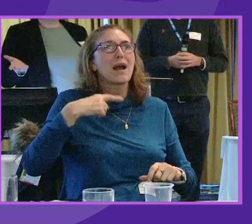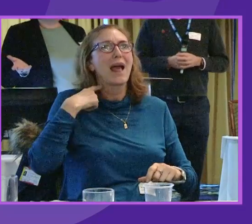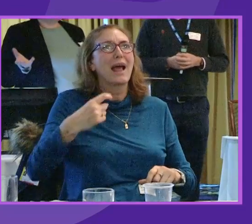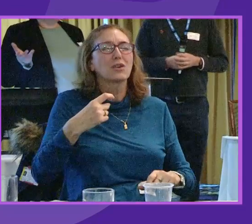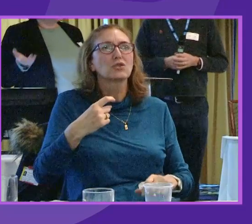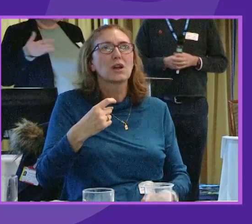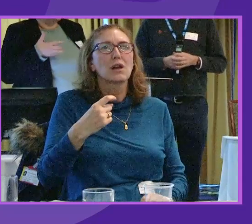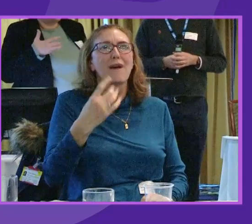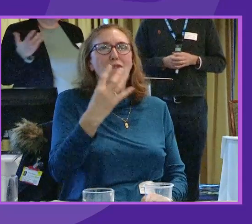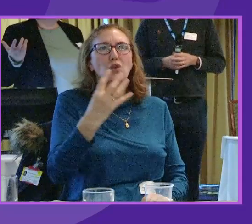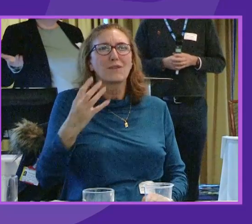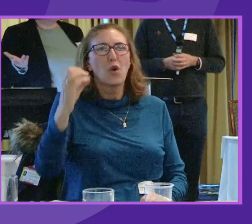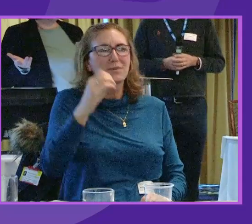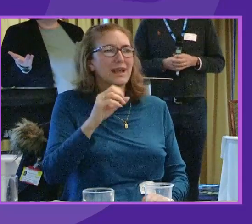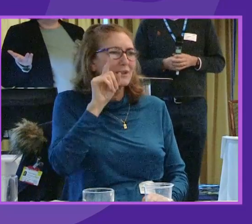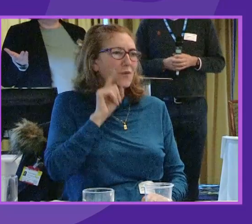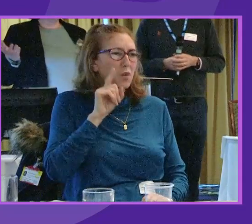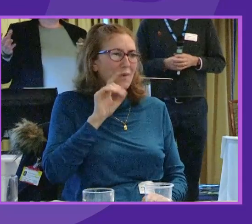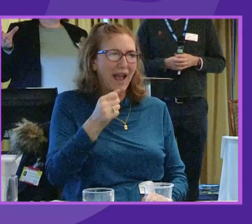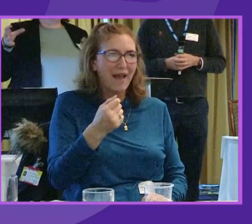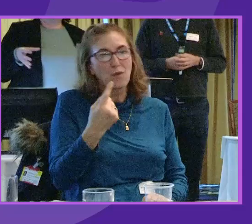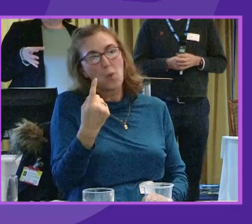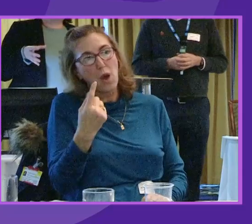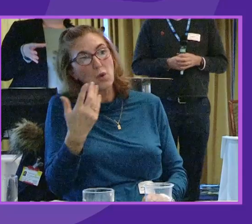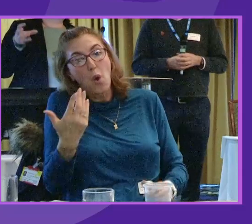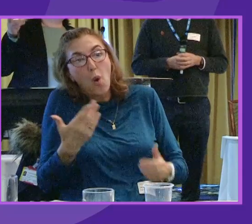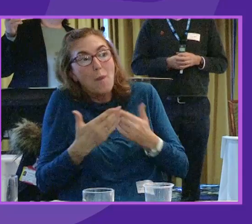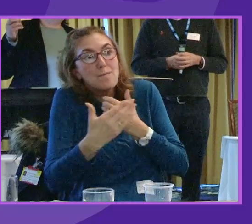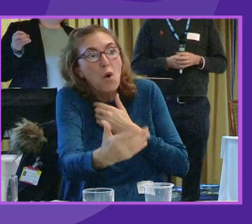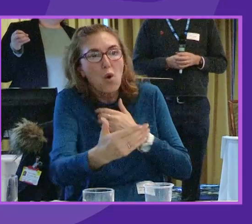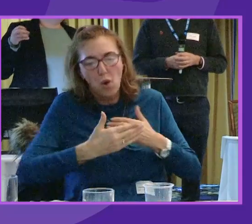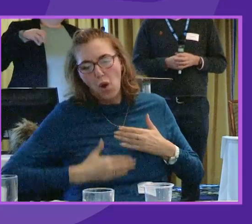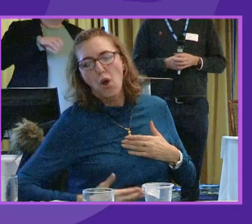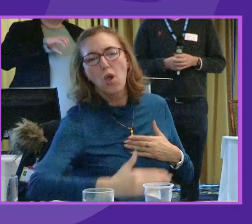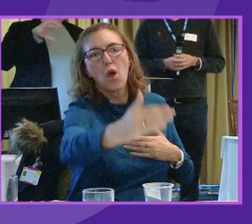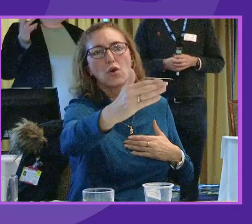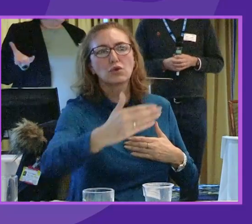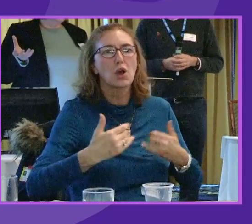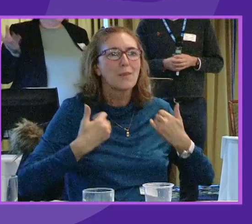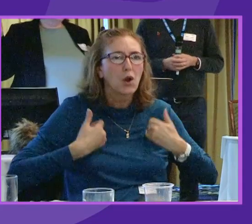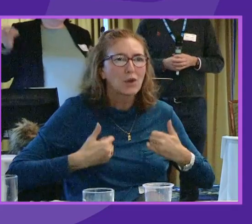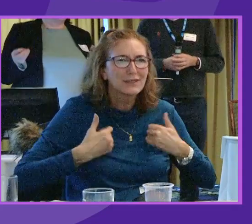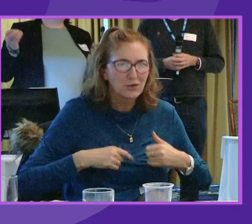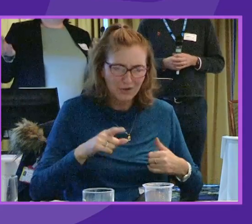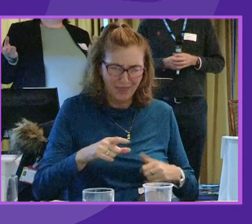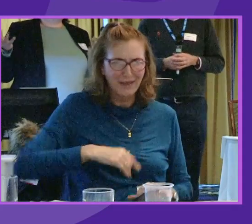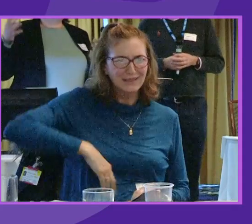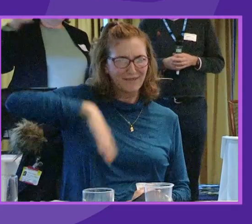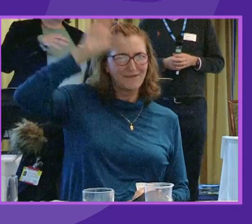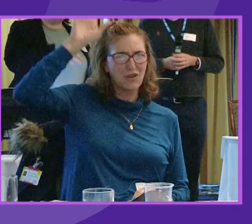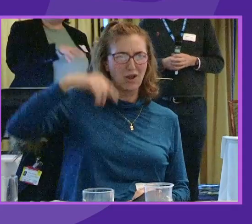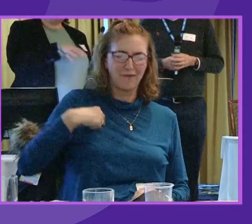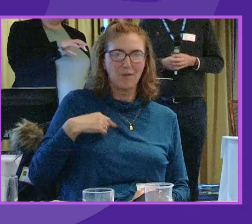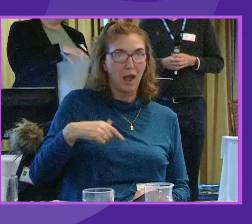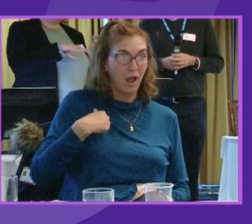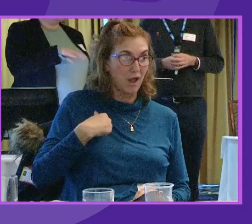our caseload has more than one or more long-term condition, which I was surprised was extremely high. So we're really interested to see what actually